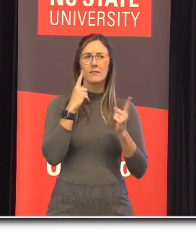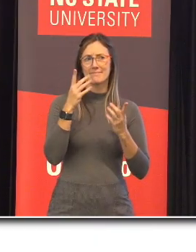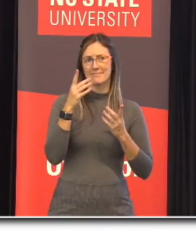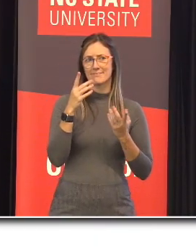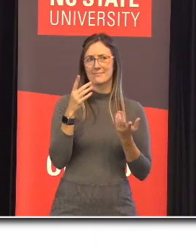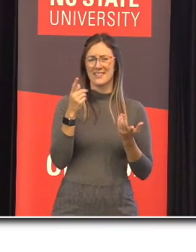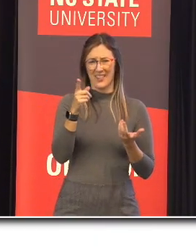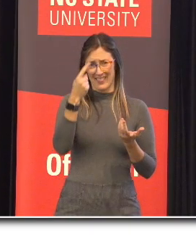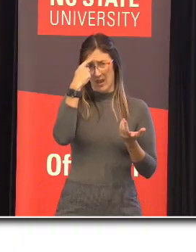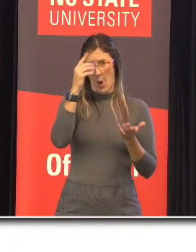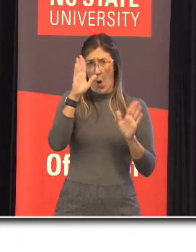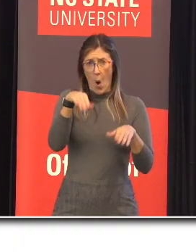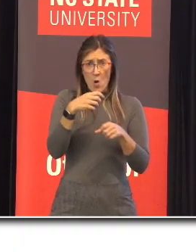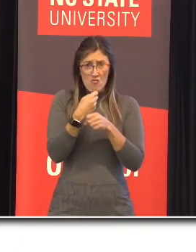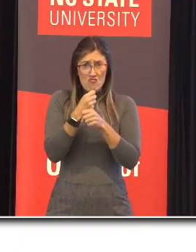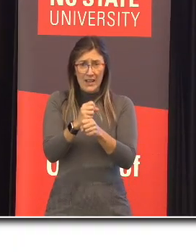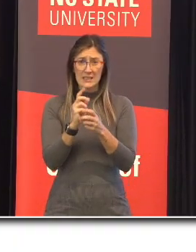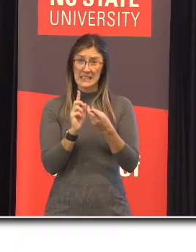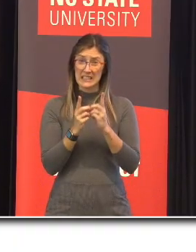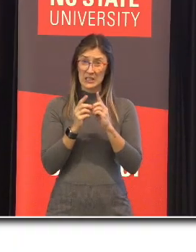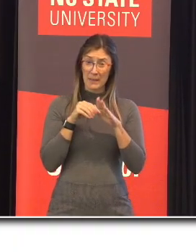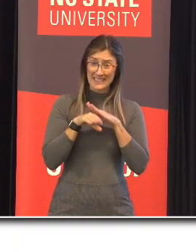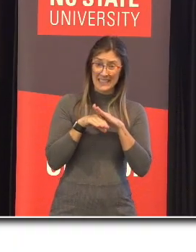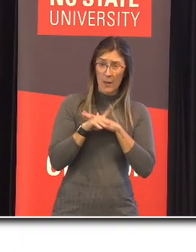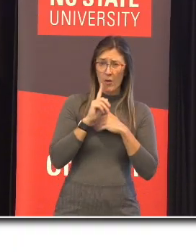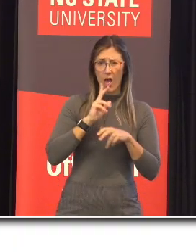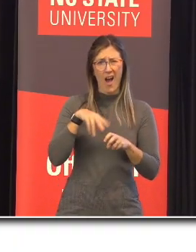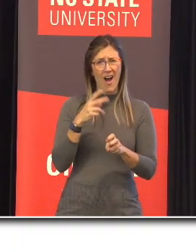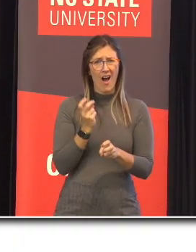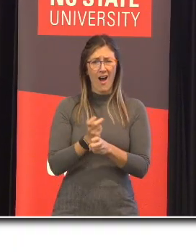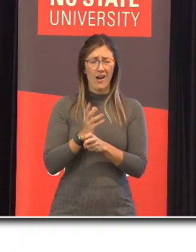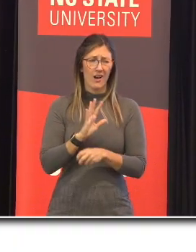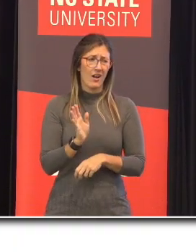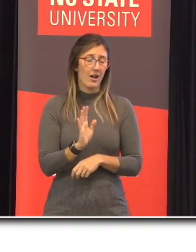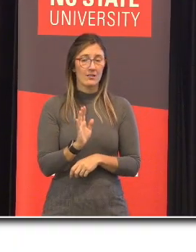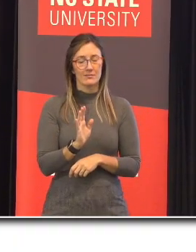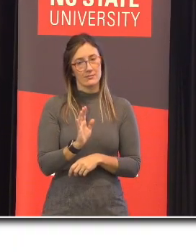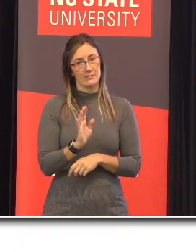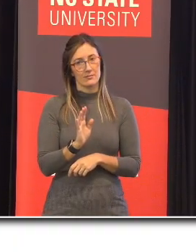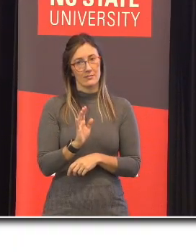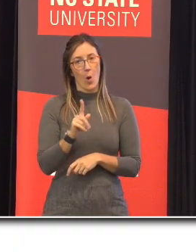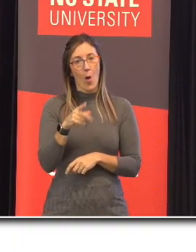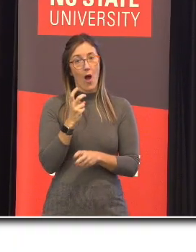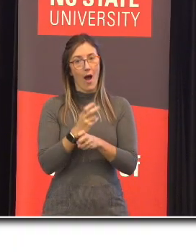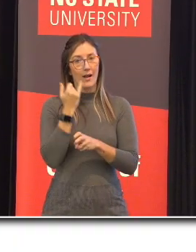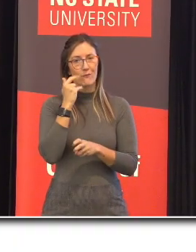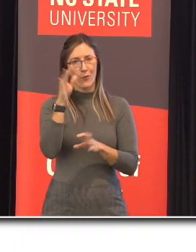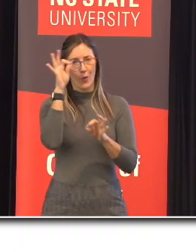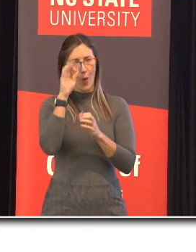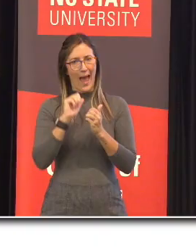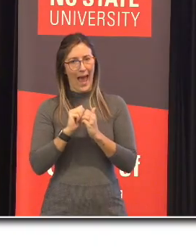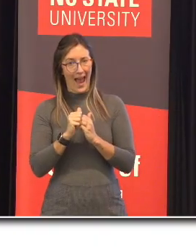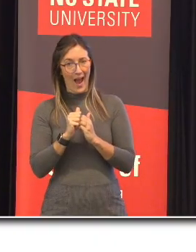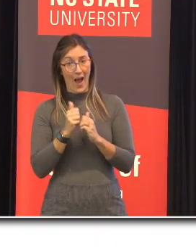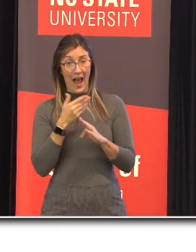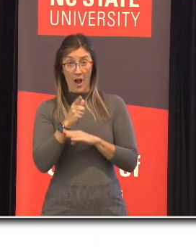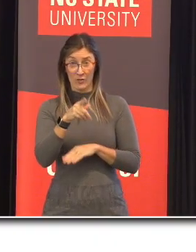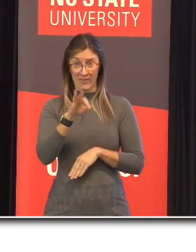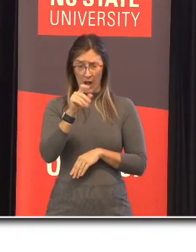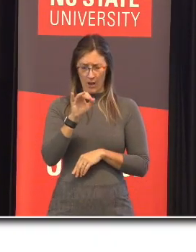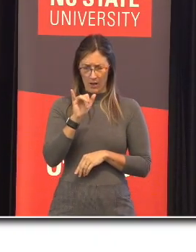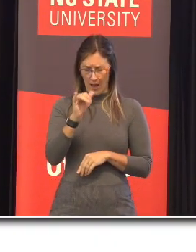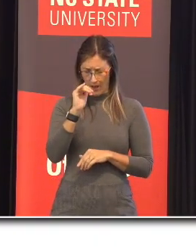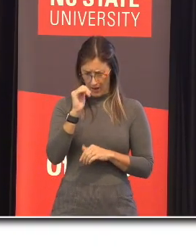digitally accessible content is hard. It's only hard when you don't know how to do it. Once you realize how to do it, it is